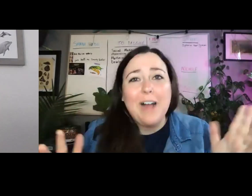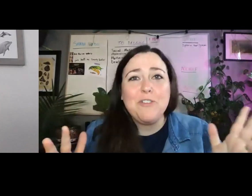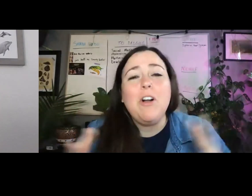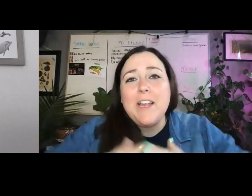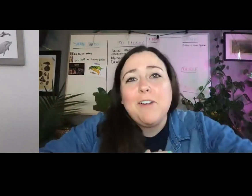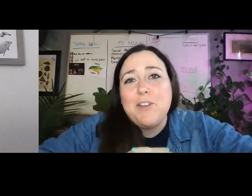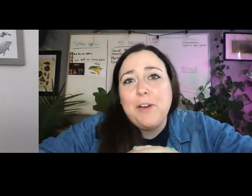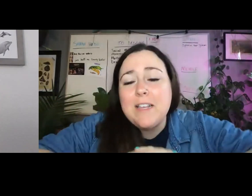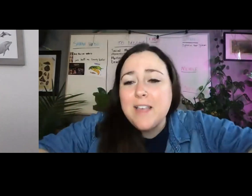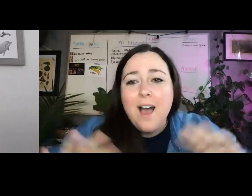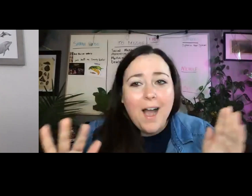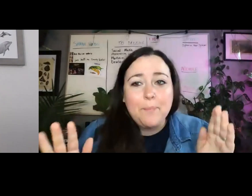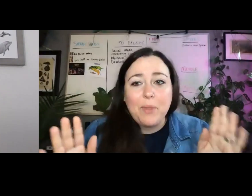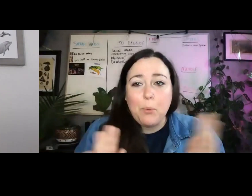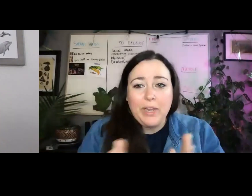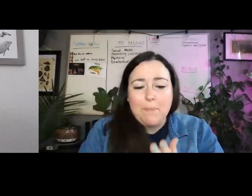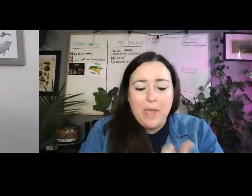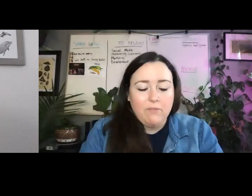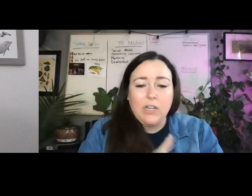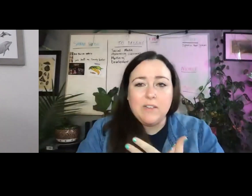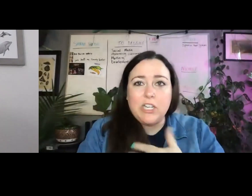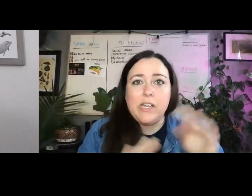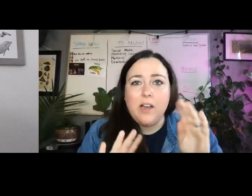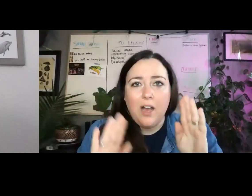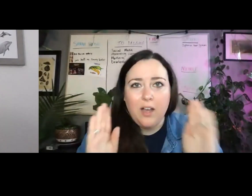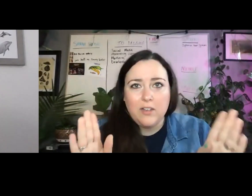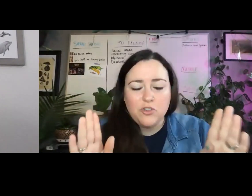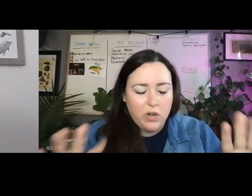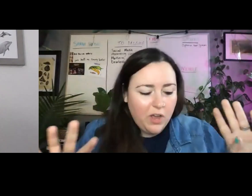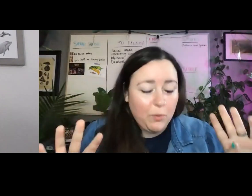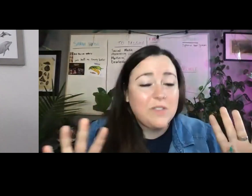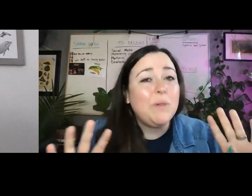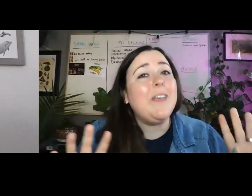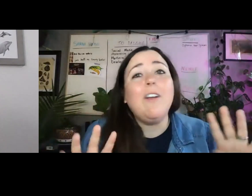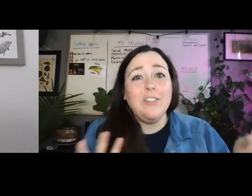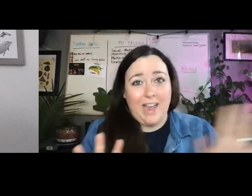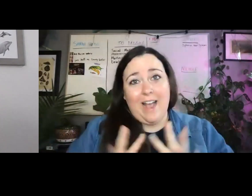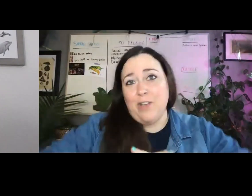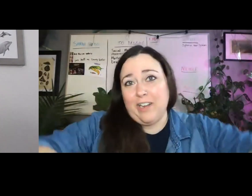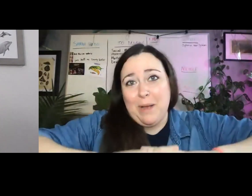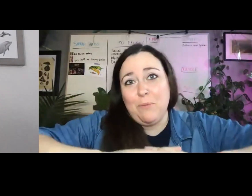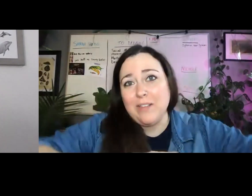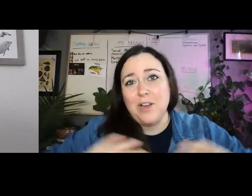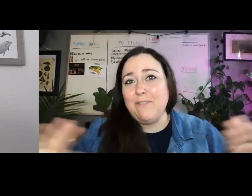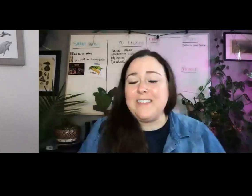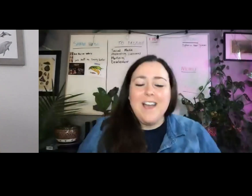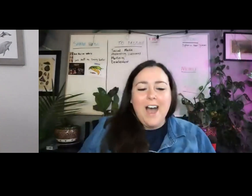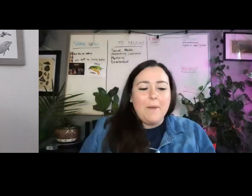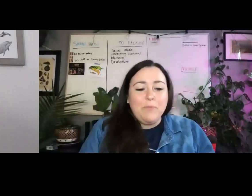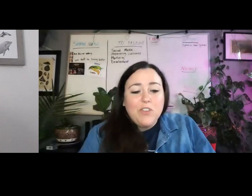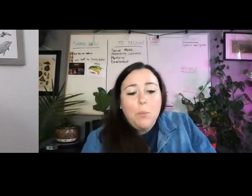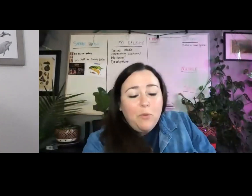we're so glad you're all here and curious. We want to keep it relatively short. Otherwise, we'd be here all day talking about whales and